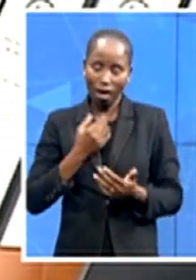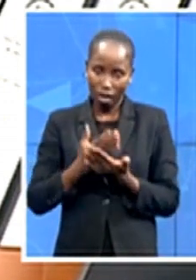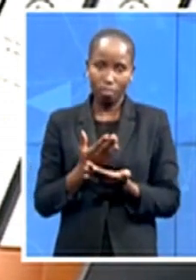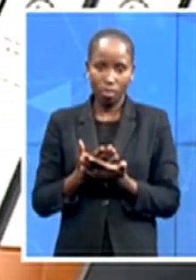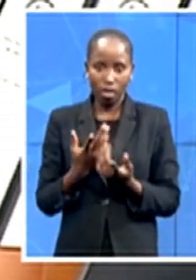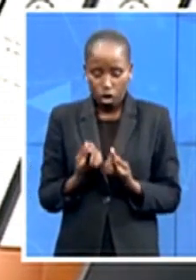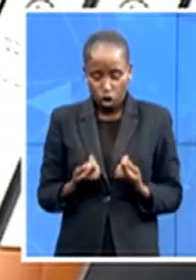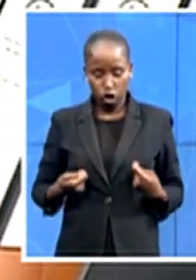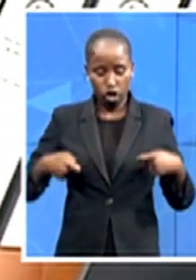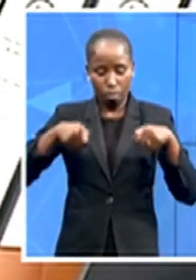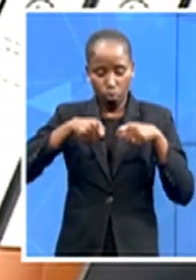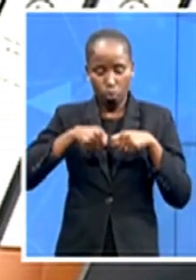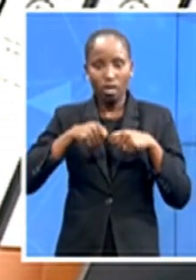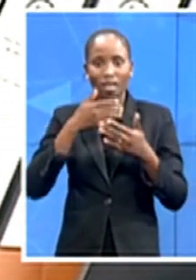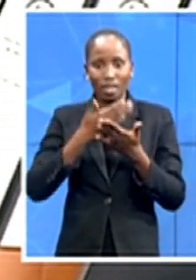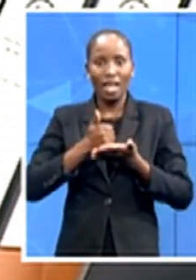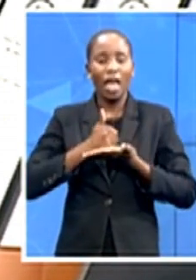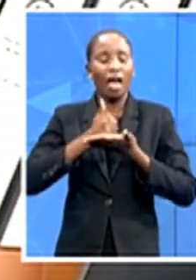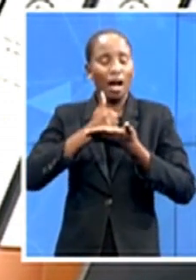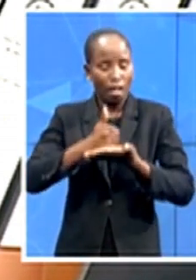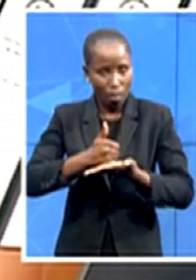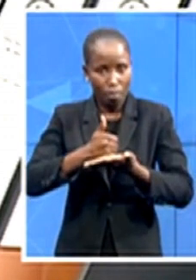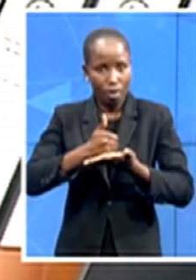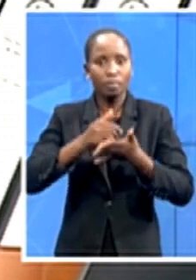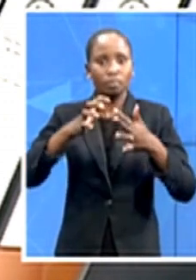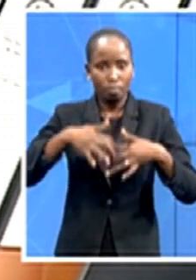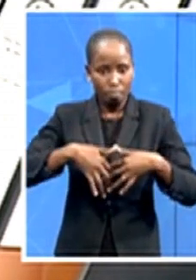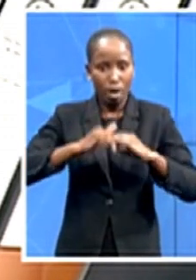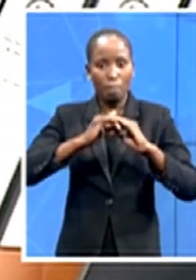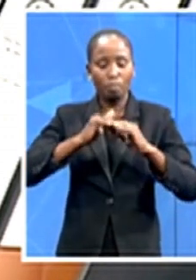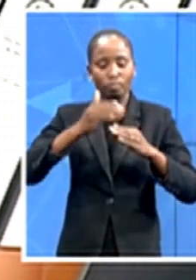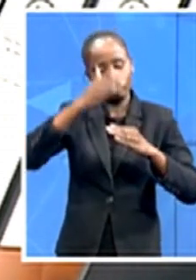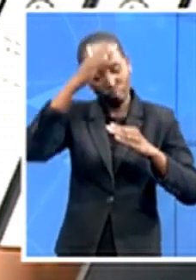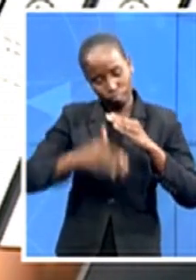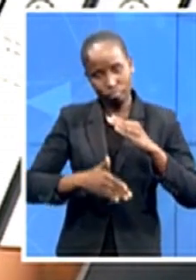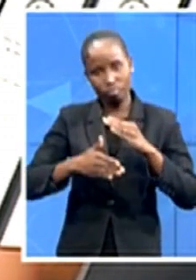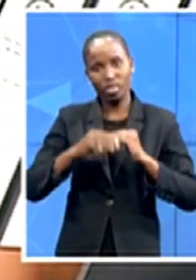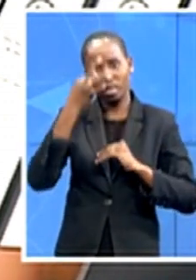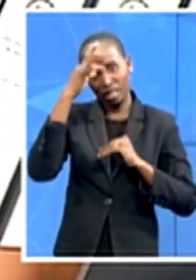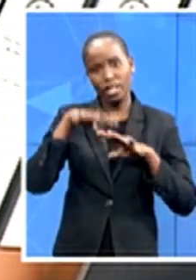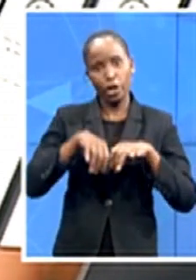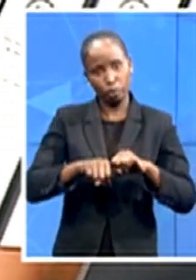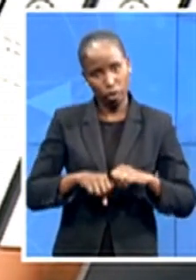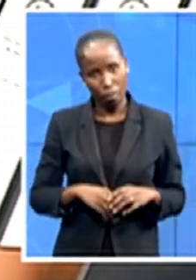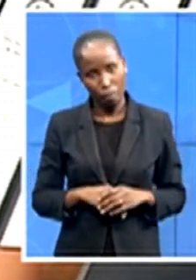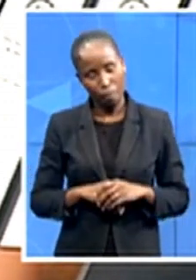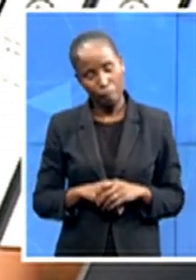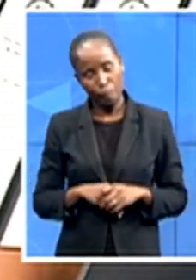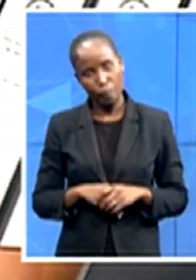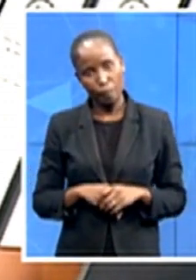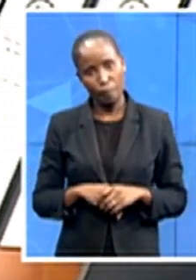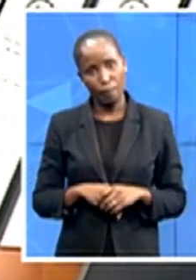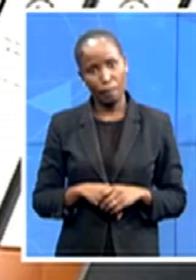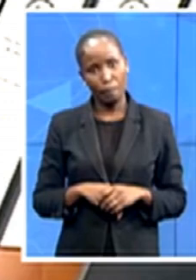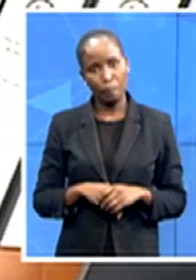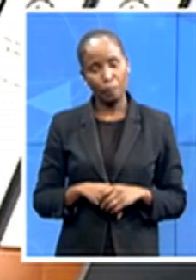would call an end to state capture. It would have caught the big headlines, newspapers,